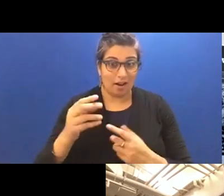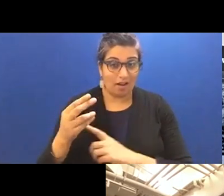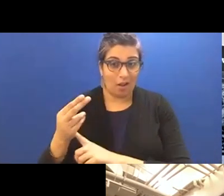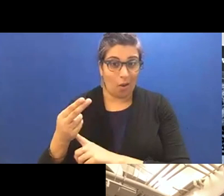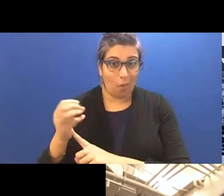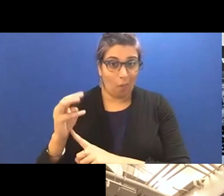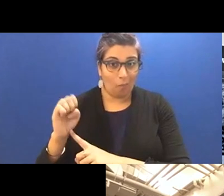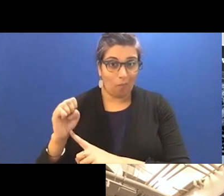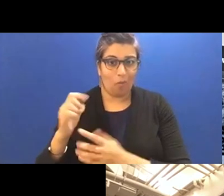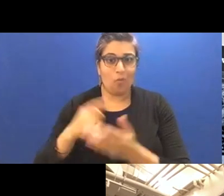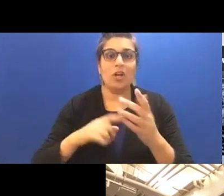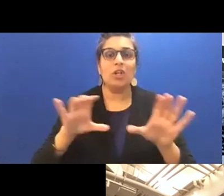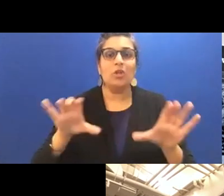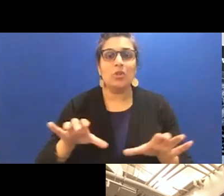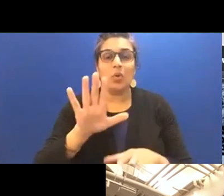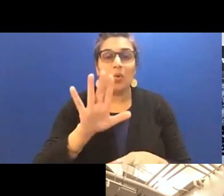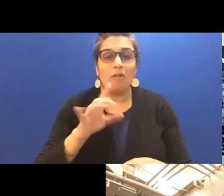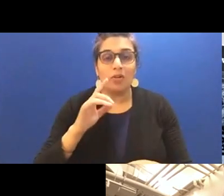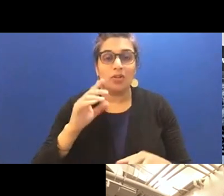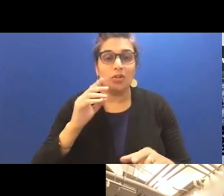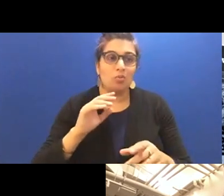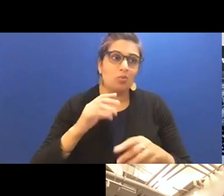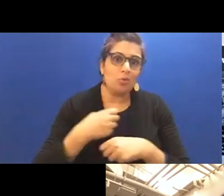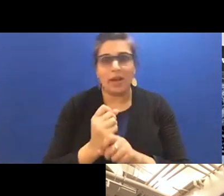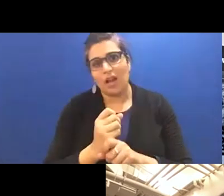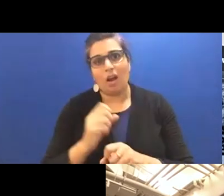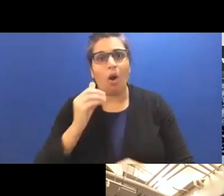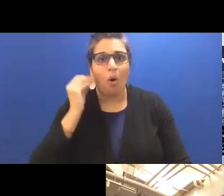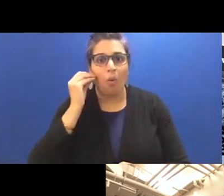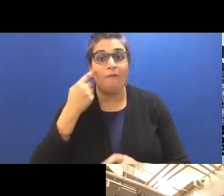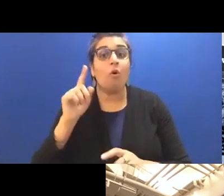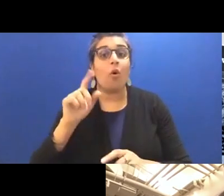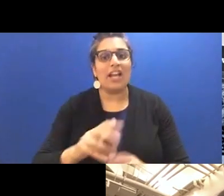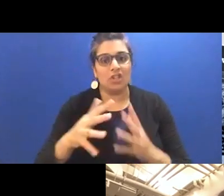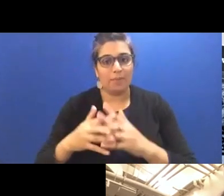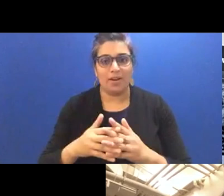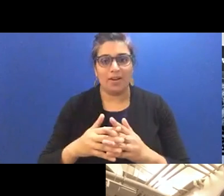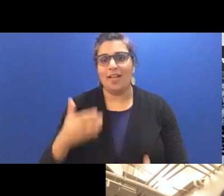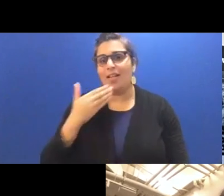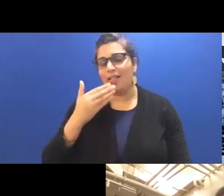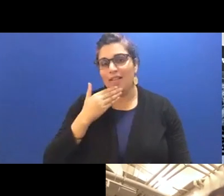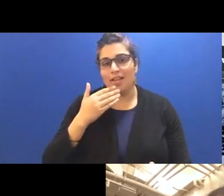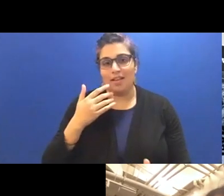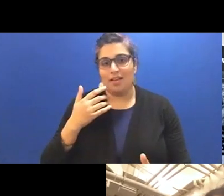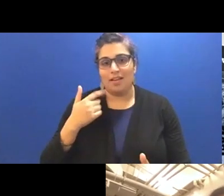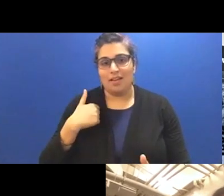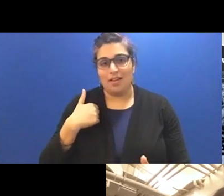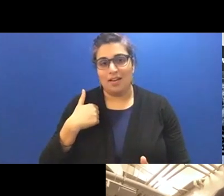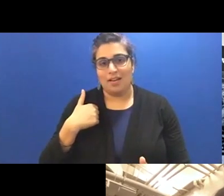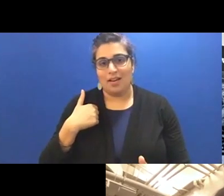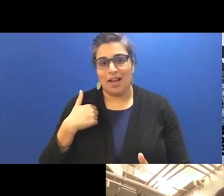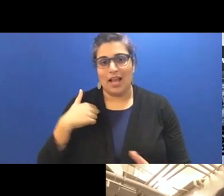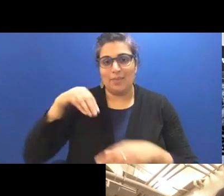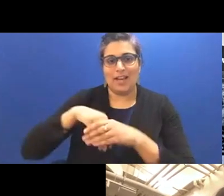what do you do in your work to create home for Asian Americans? Thanks so much. I'm so sorry. I'm from at this coffee